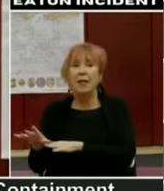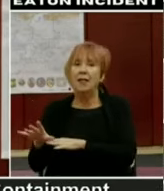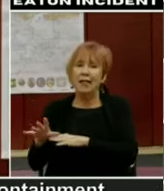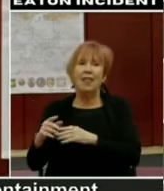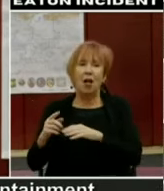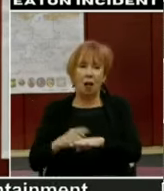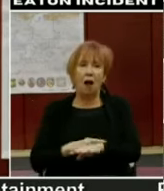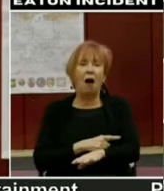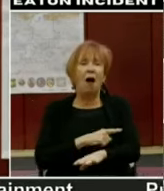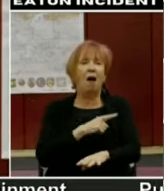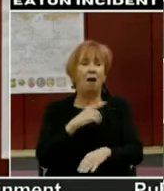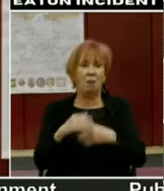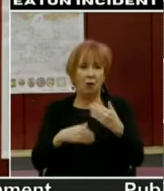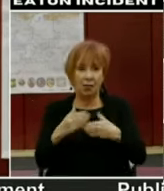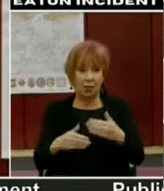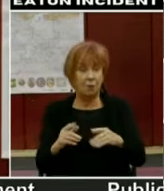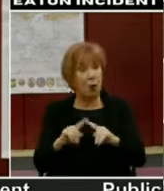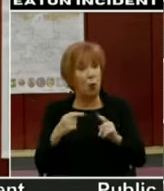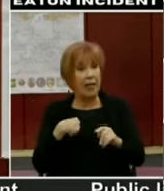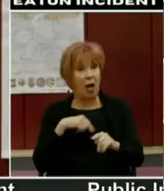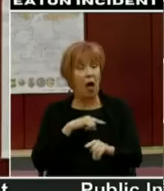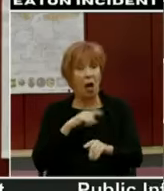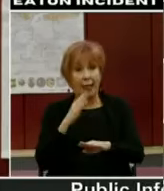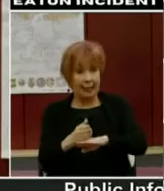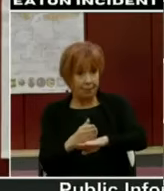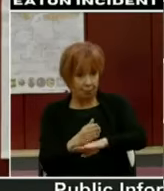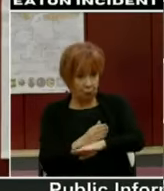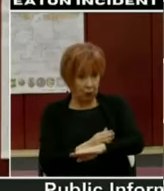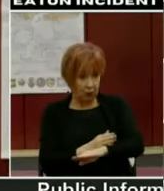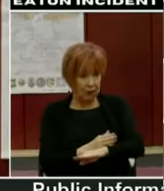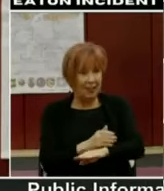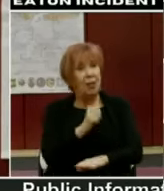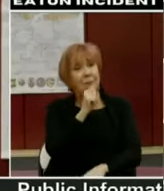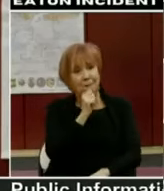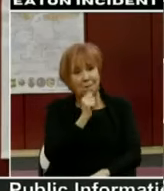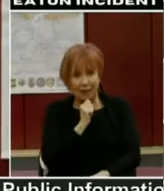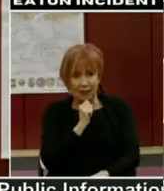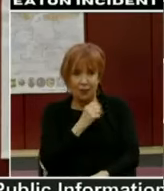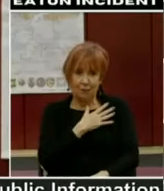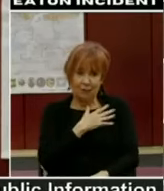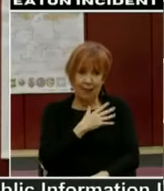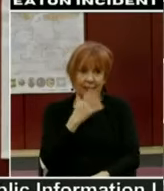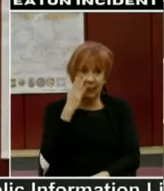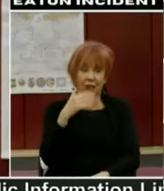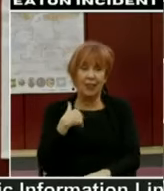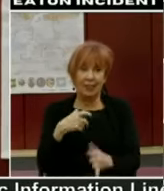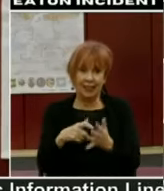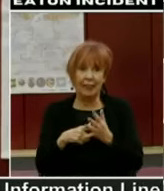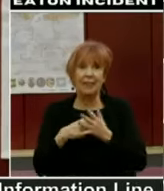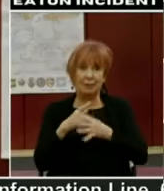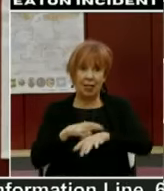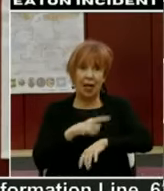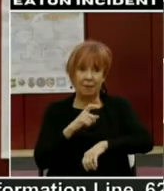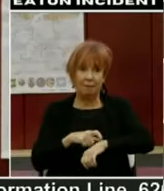process. We are making some progress, but just be patient with us because it's going to take some time.